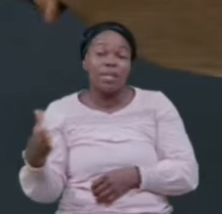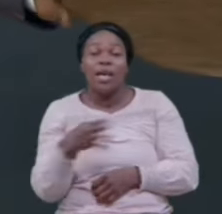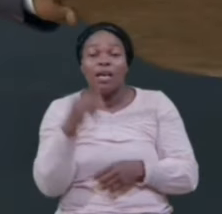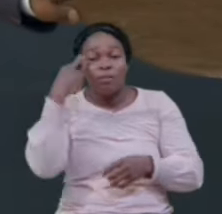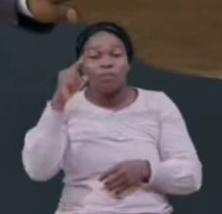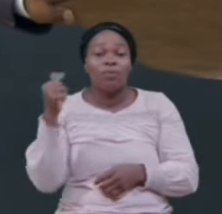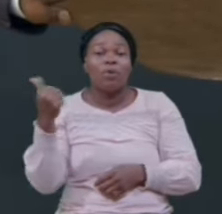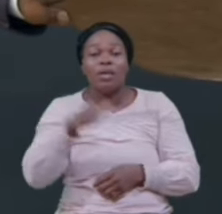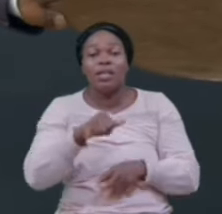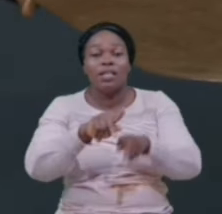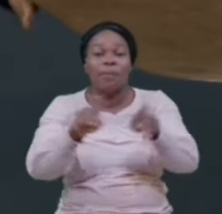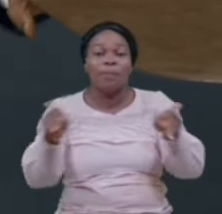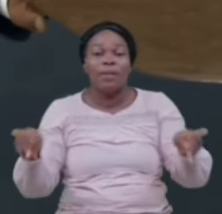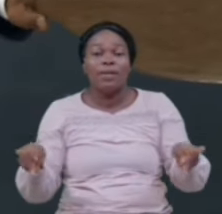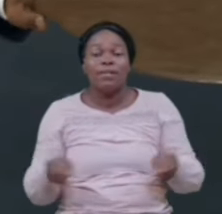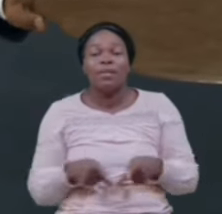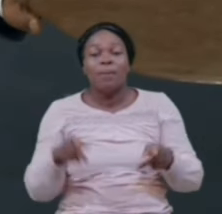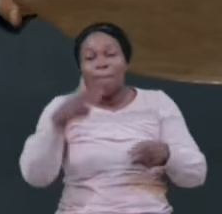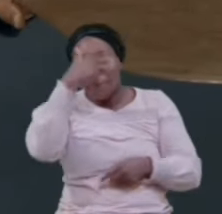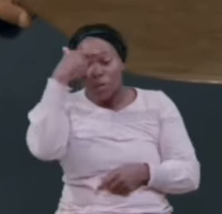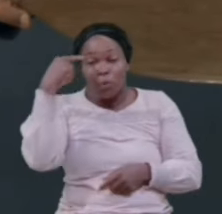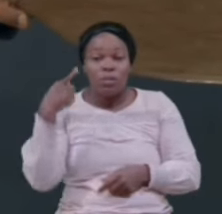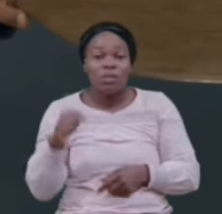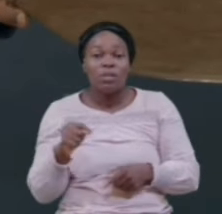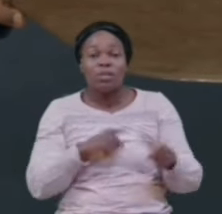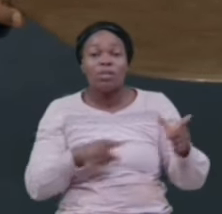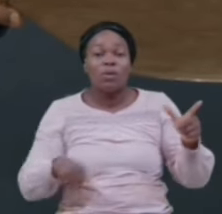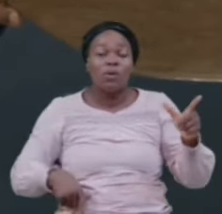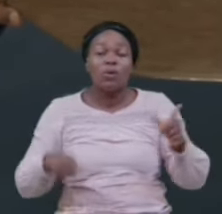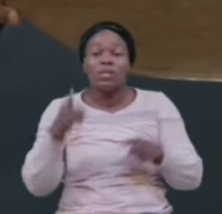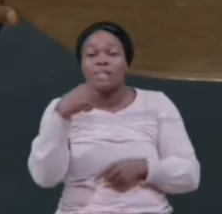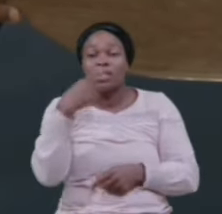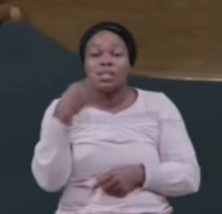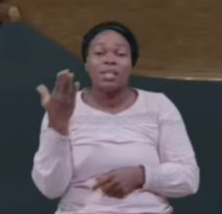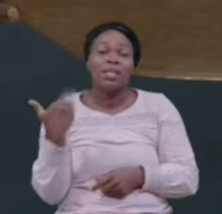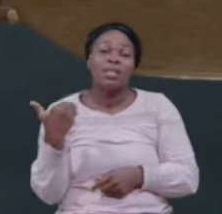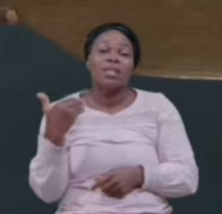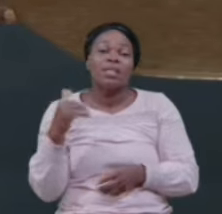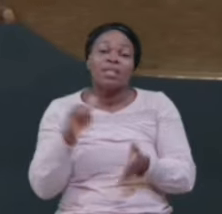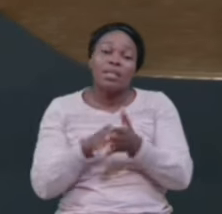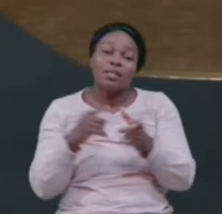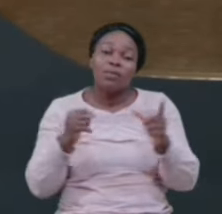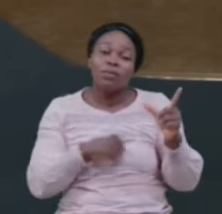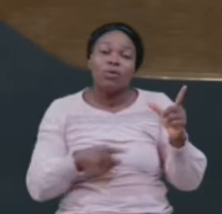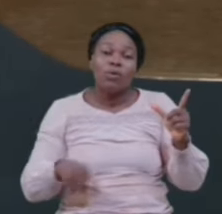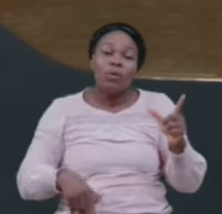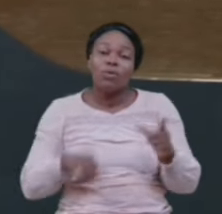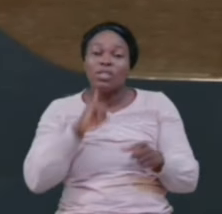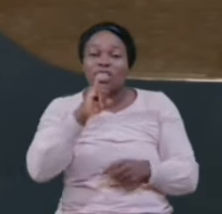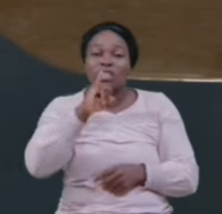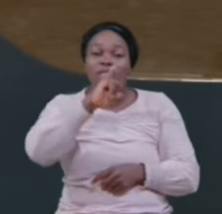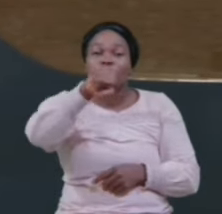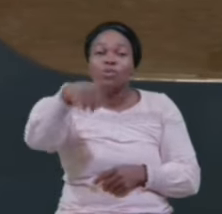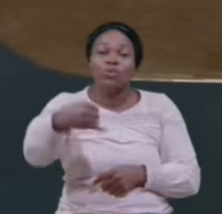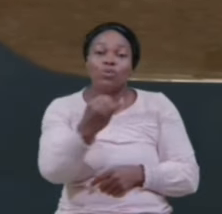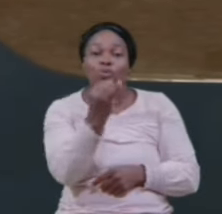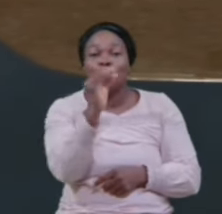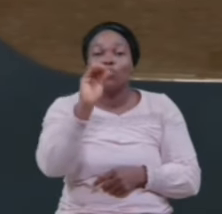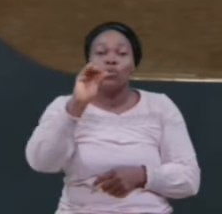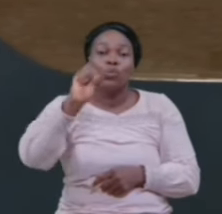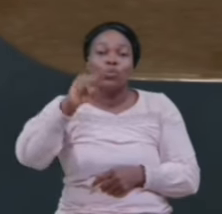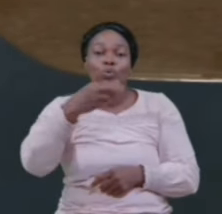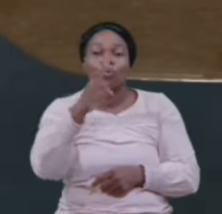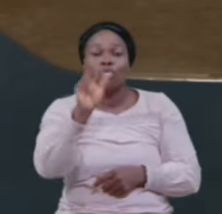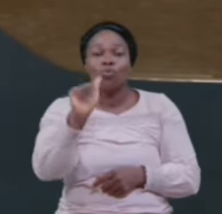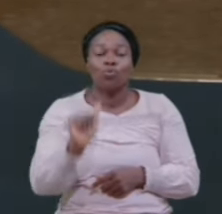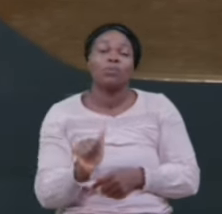position, God said, the man is Joshua. And whoever